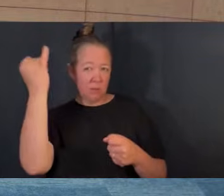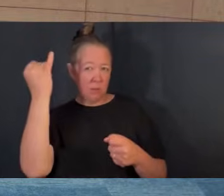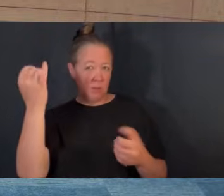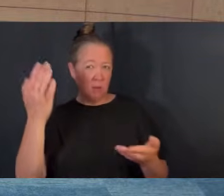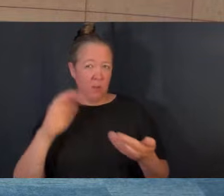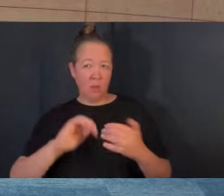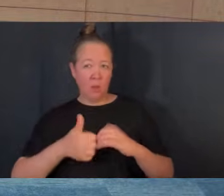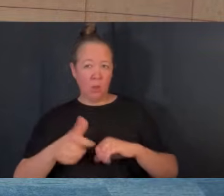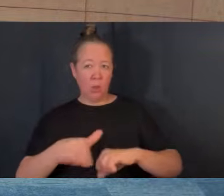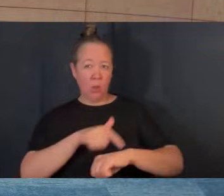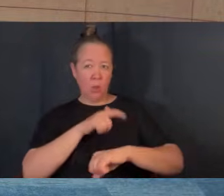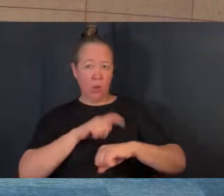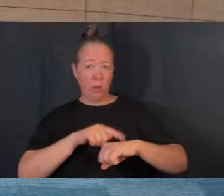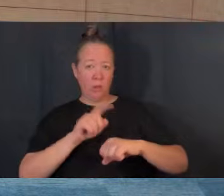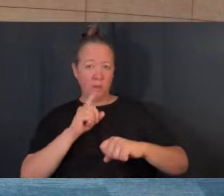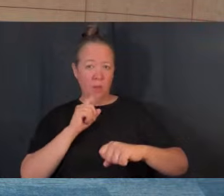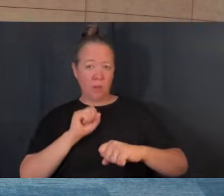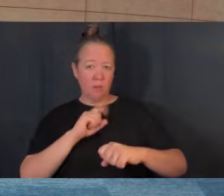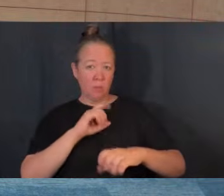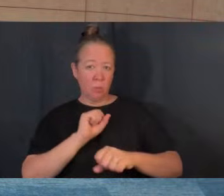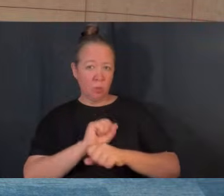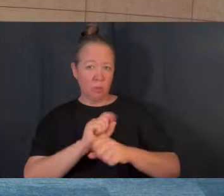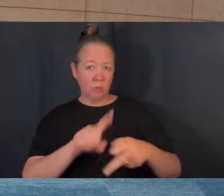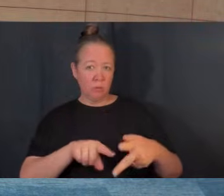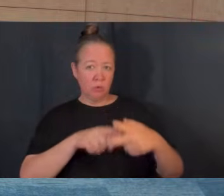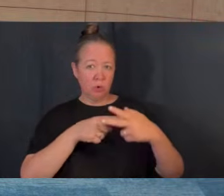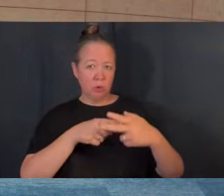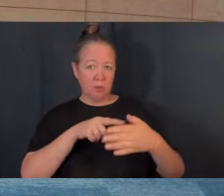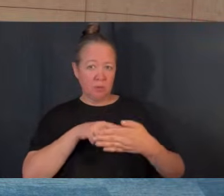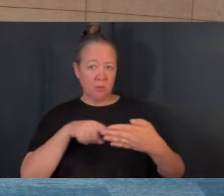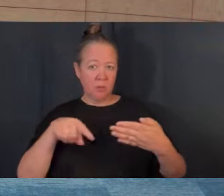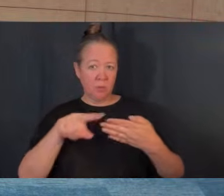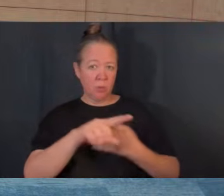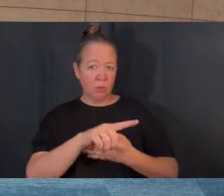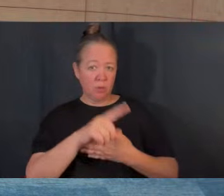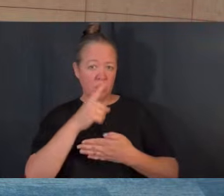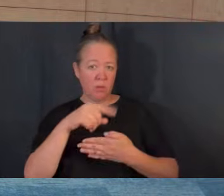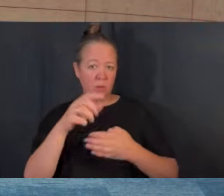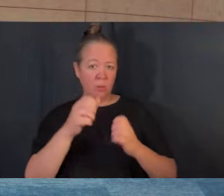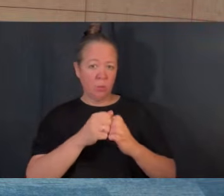field and stormwater and regrading and everything is supposed to take?